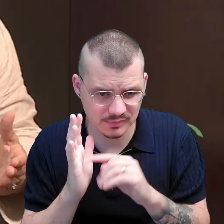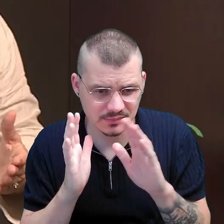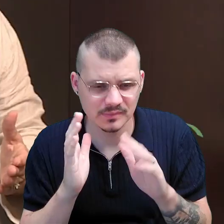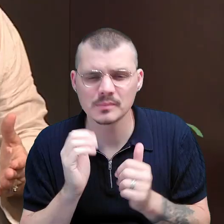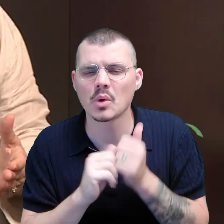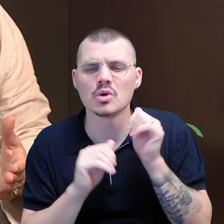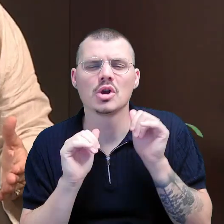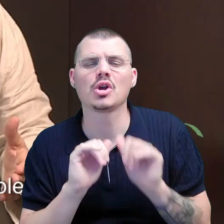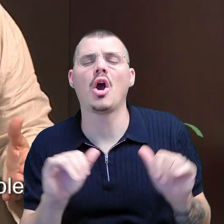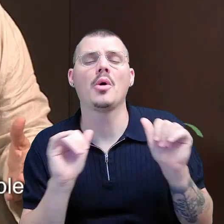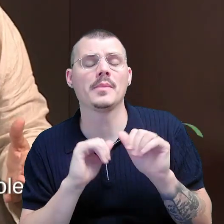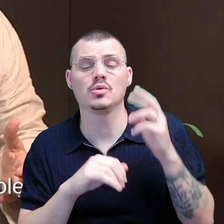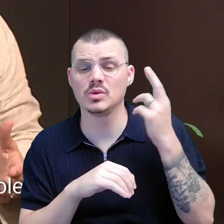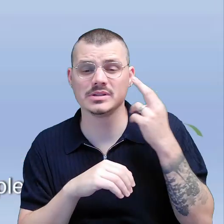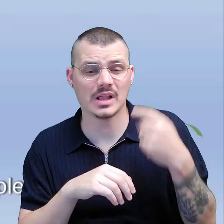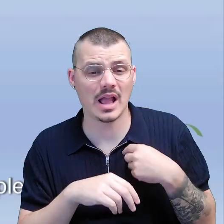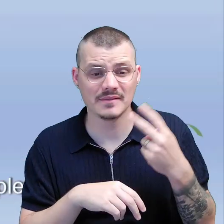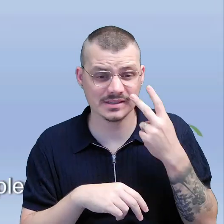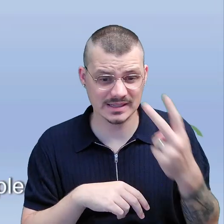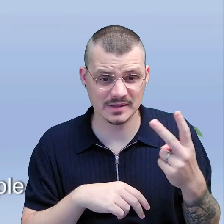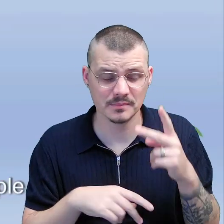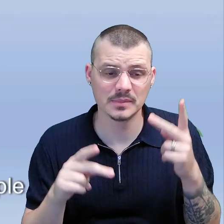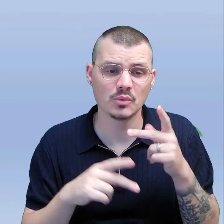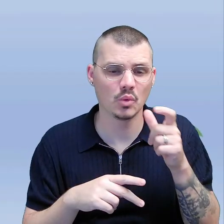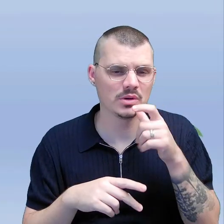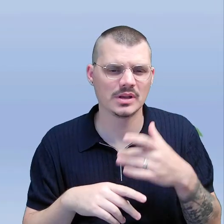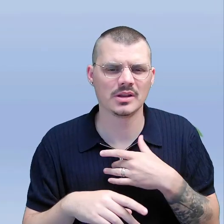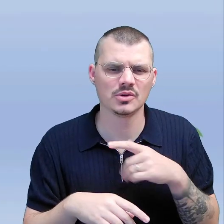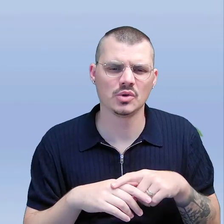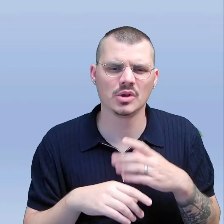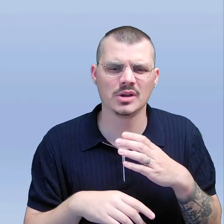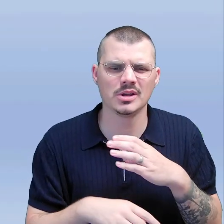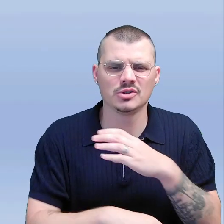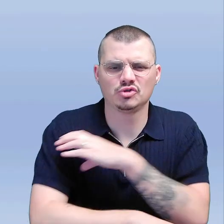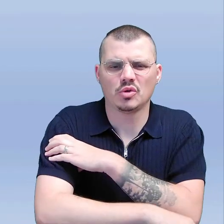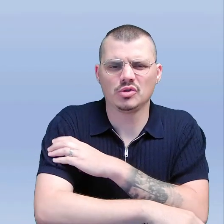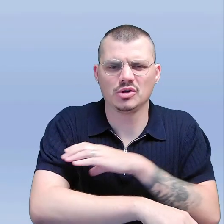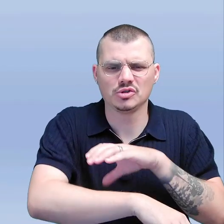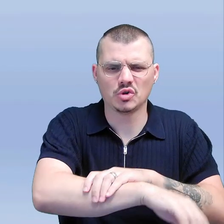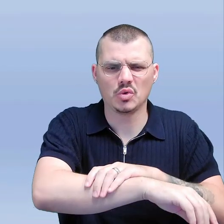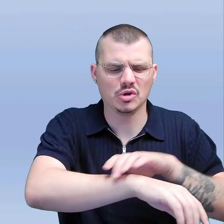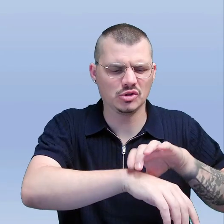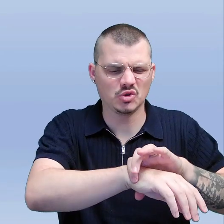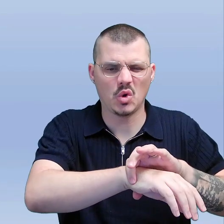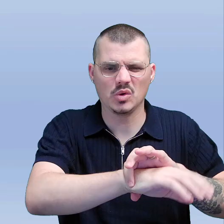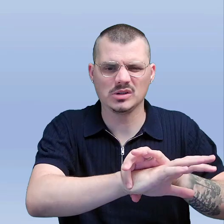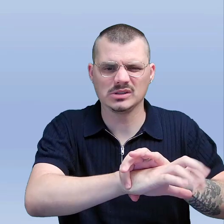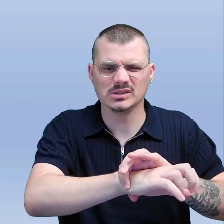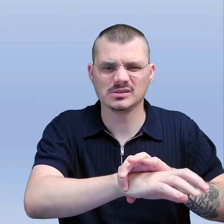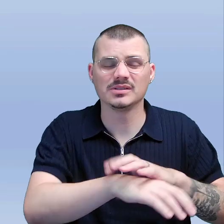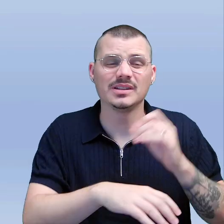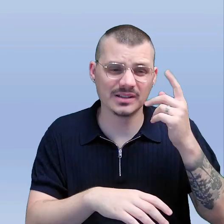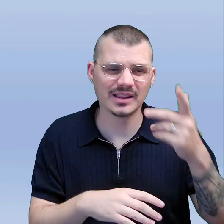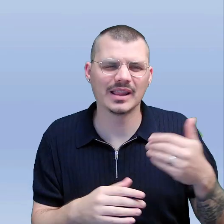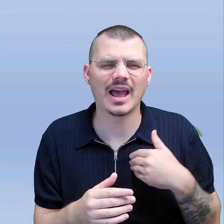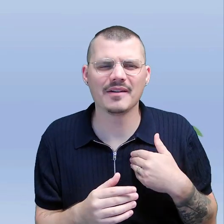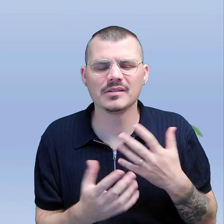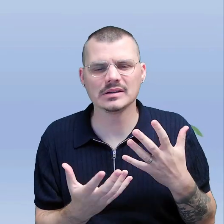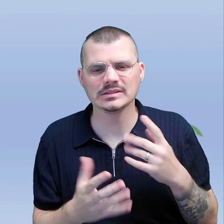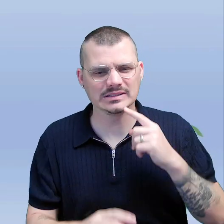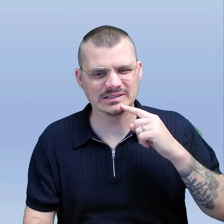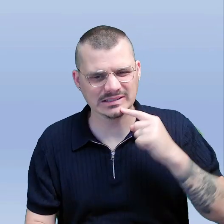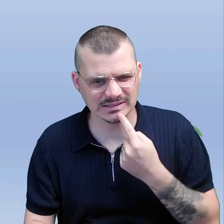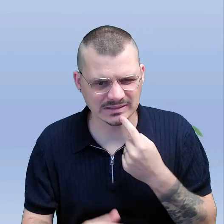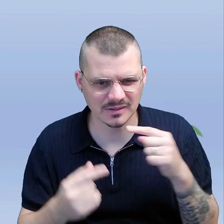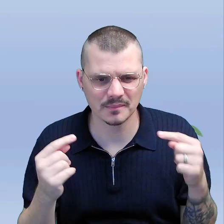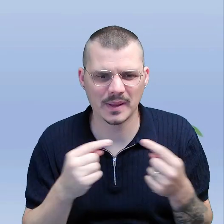example, the most common reason I've seen people, particularly people that choke off extremities, is that